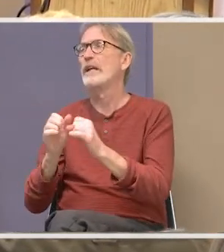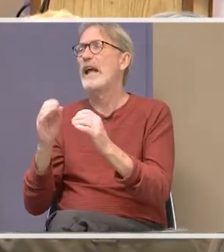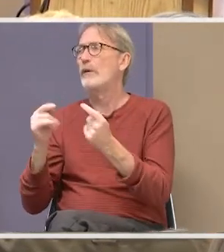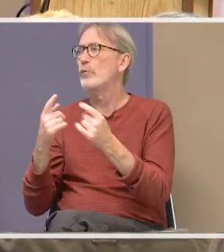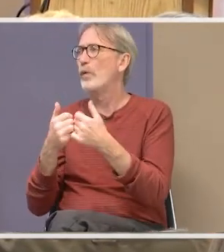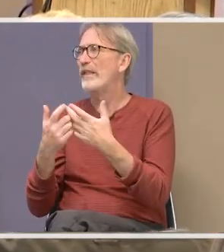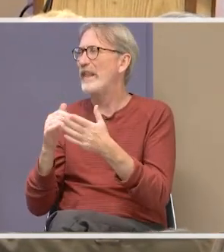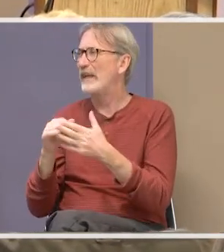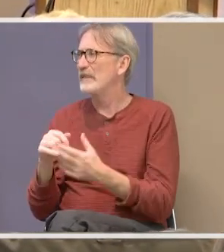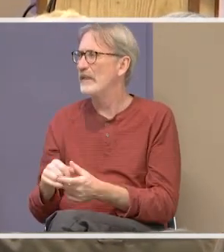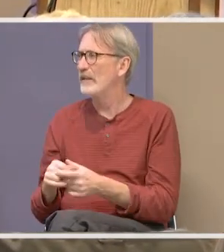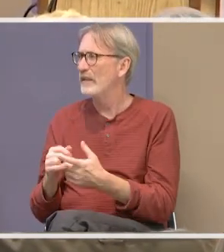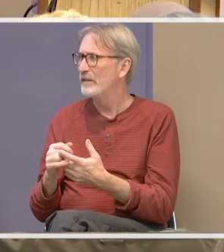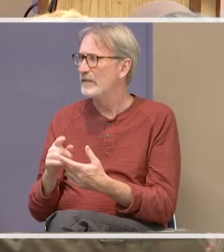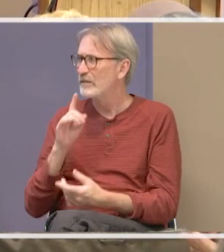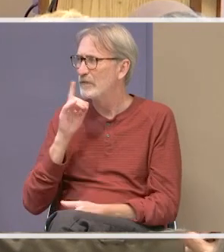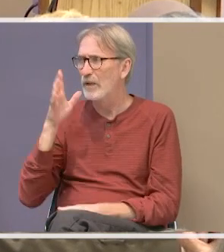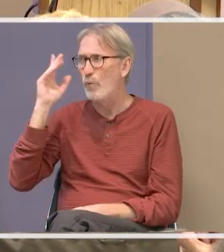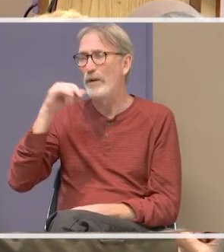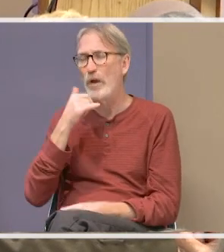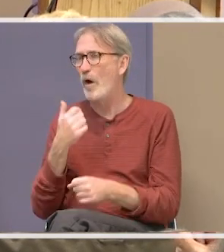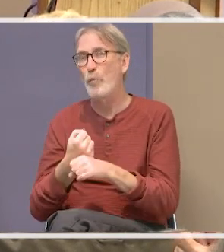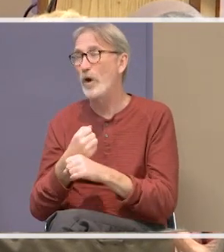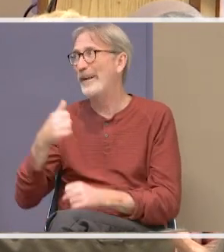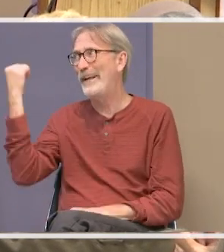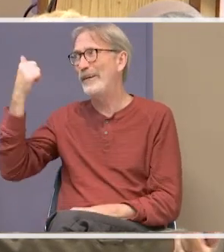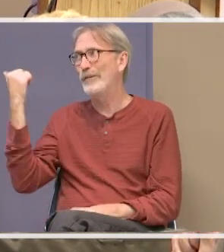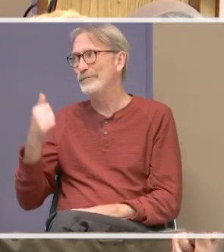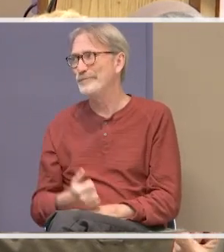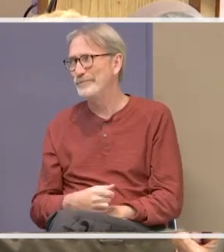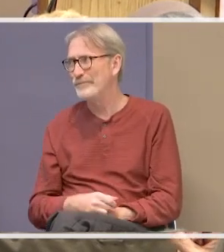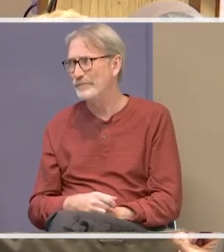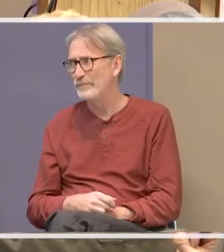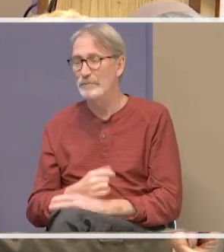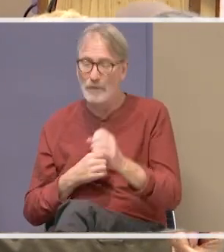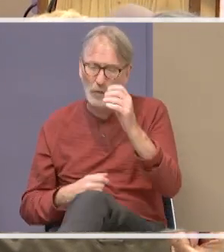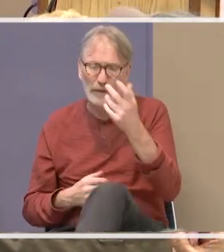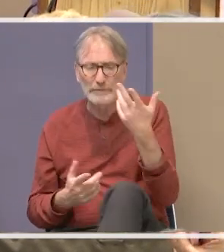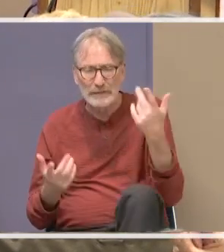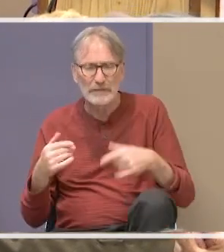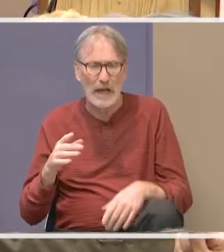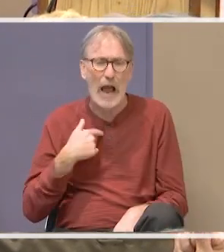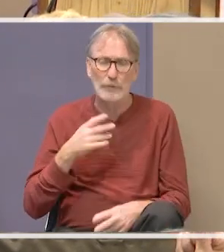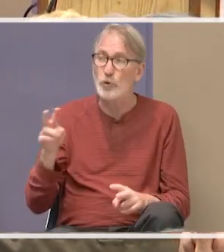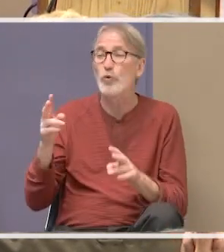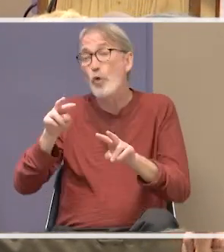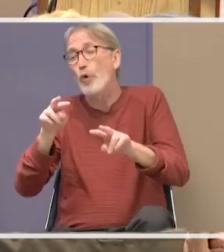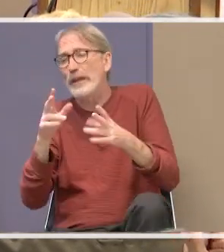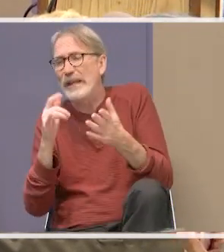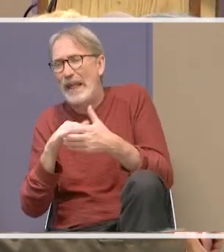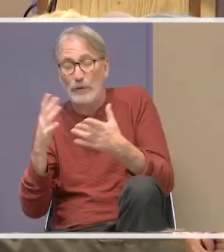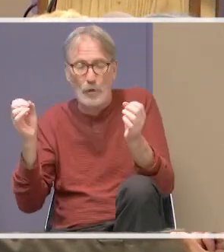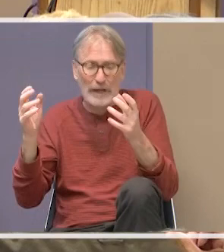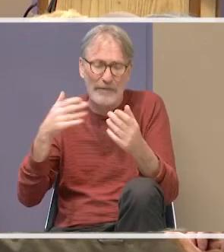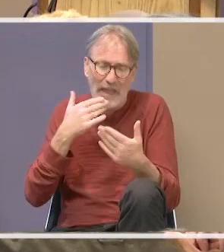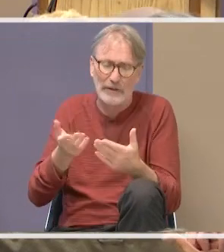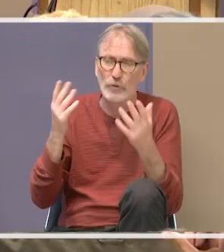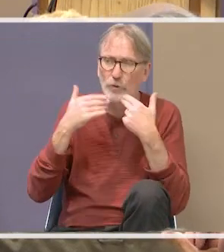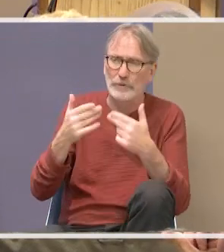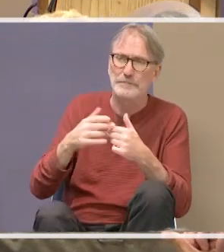Oakland Uptown. Okay. It won't work out here until we get that technology in place. Okay. Well, at least you're looking at it, yeah. Okay, thank you